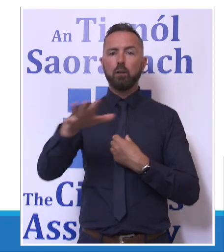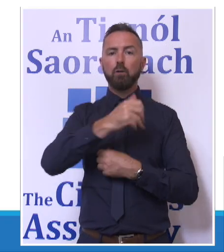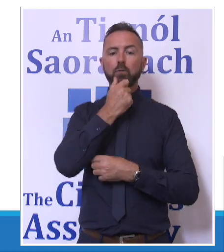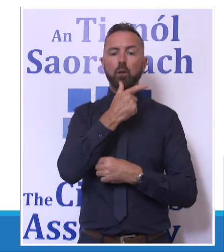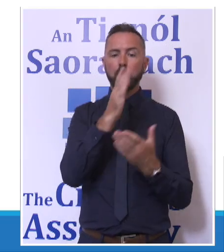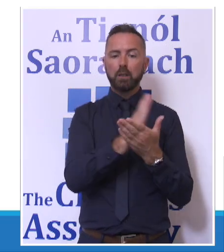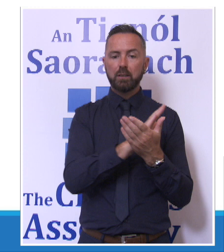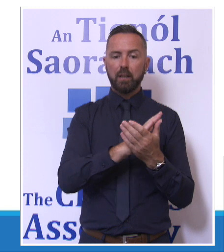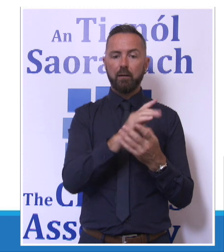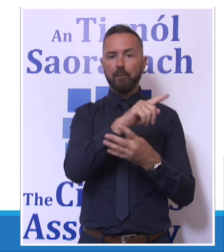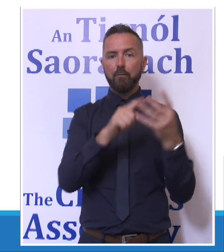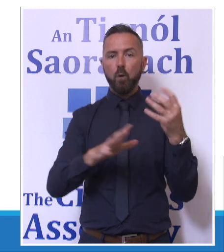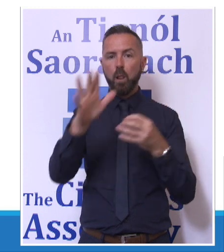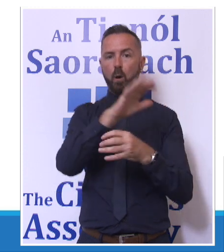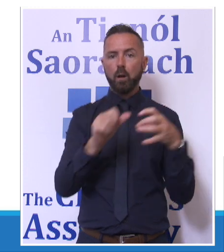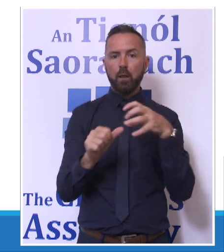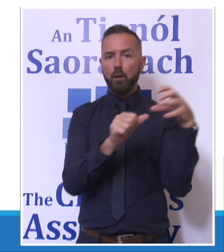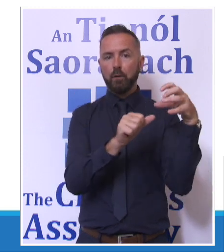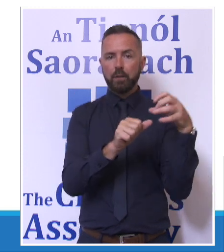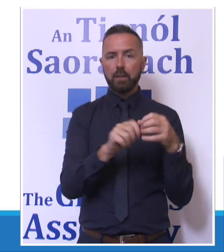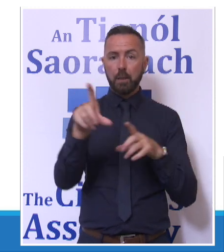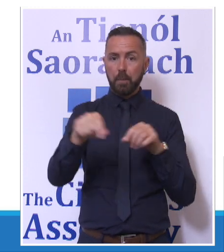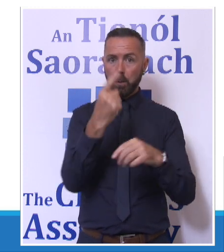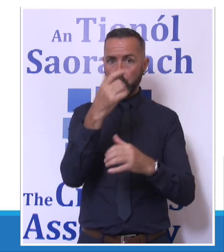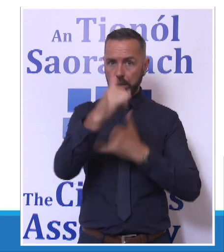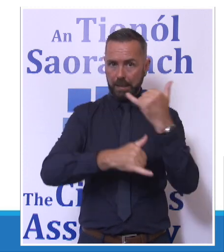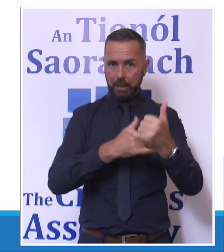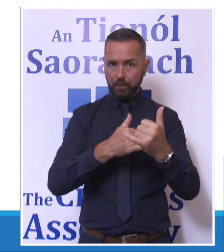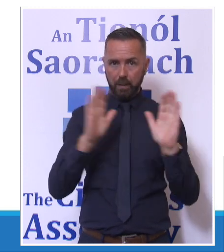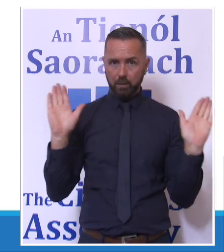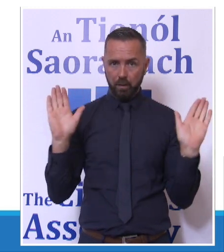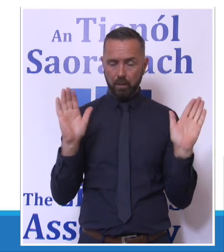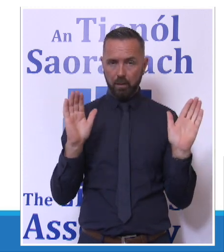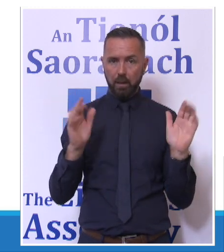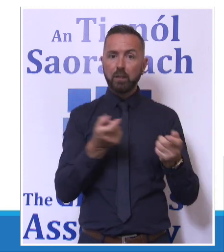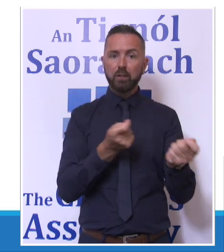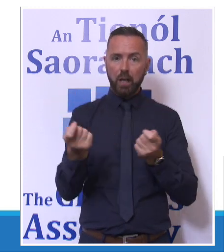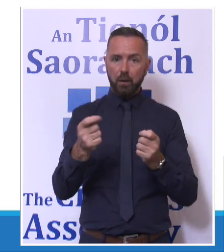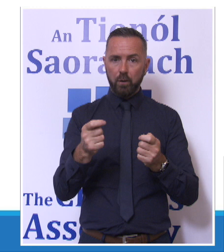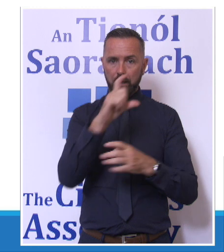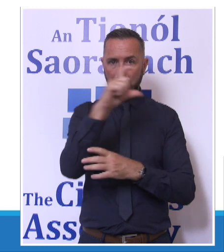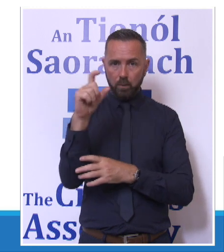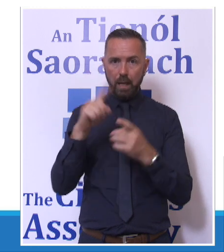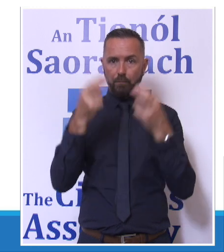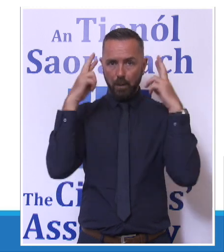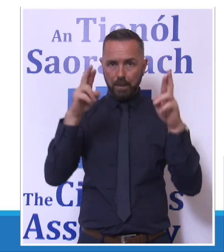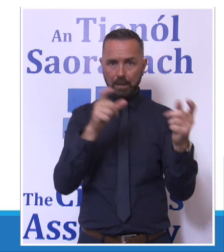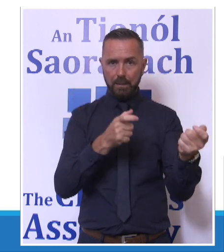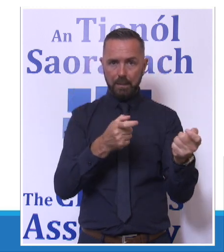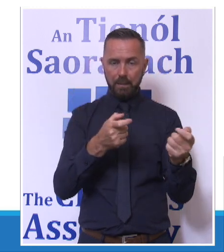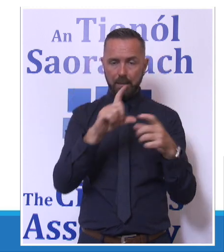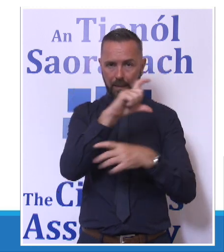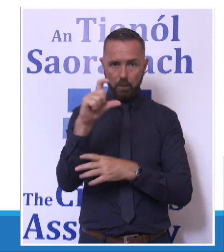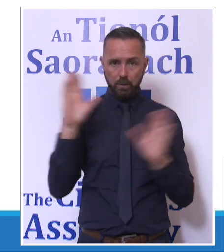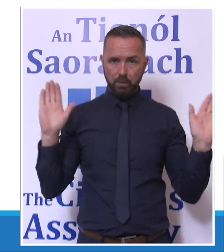authorities. They're elected for a 1-year term. They chair the council and they represent the council. They have a very limited amount of